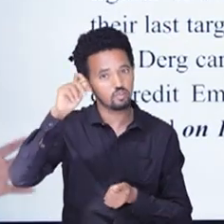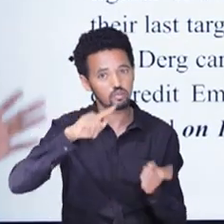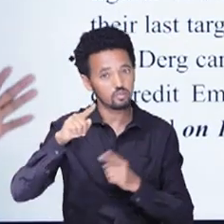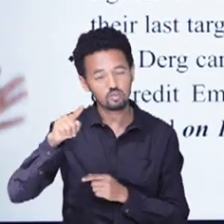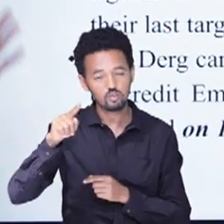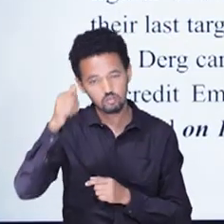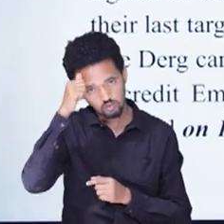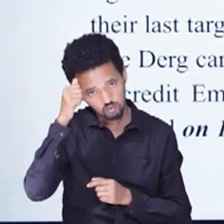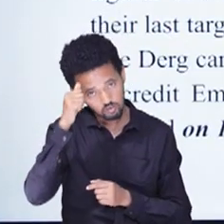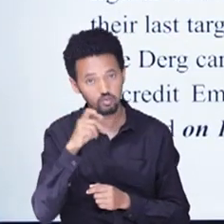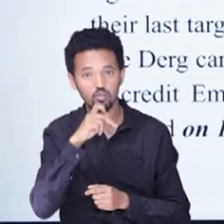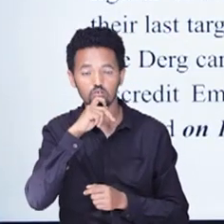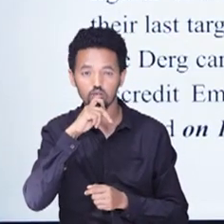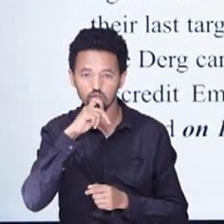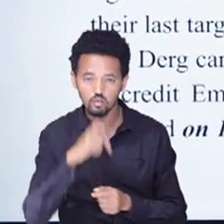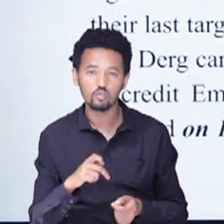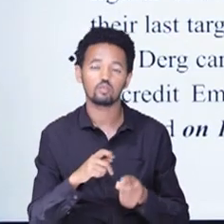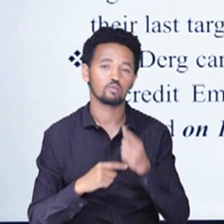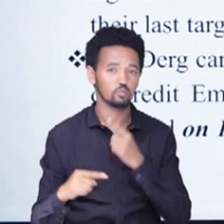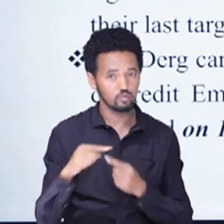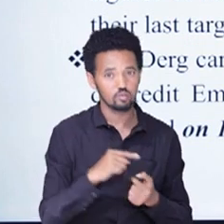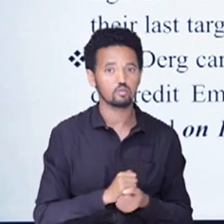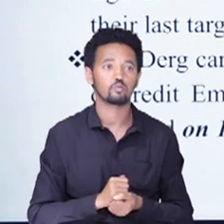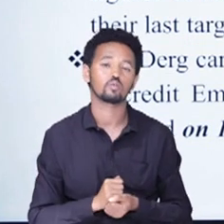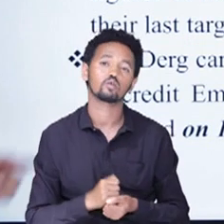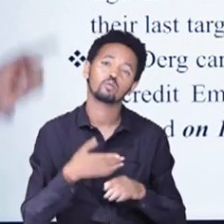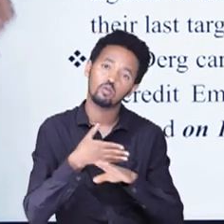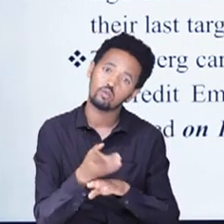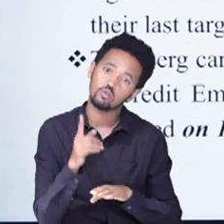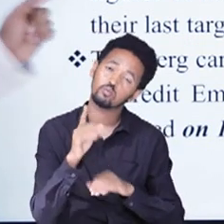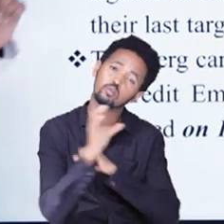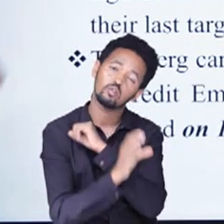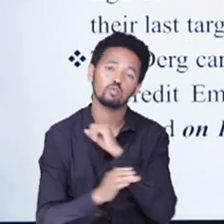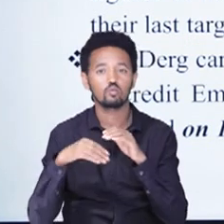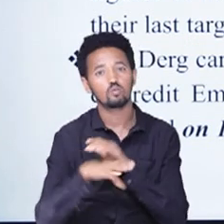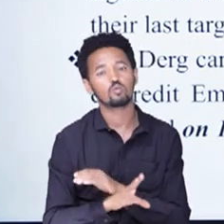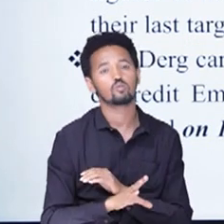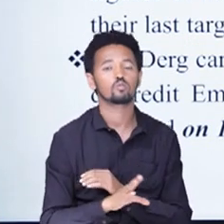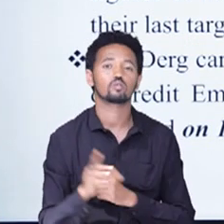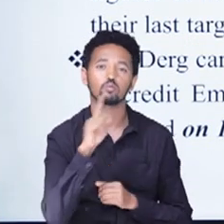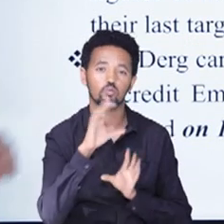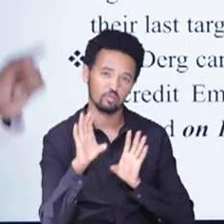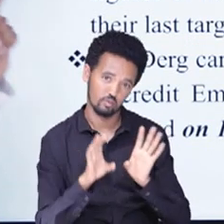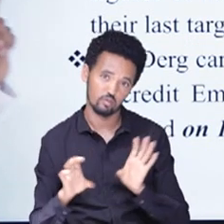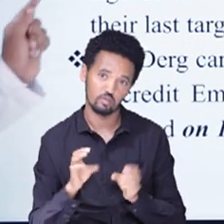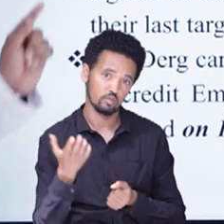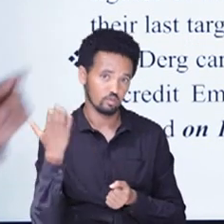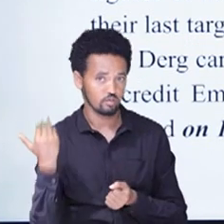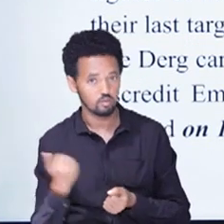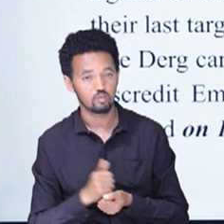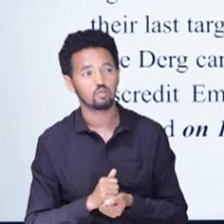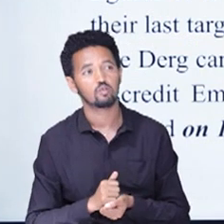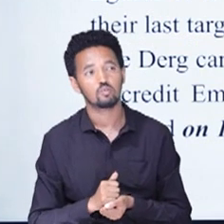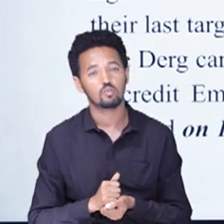Dirk became the only power holder in the country. Dirk had arrested many of the prominent figures